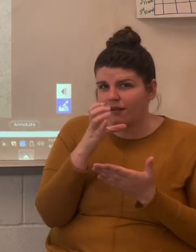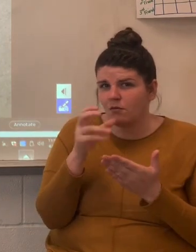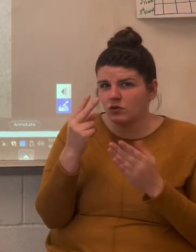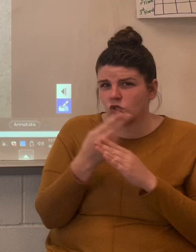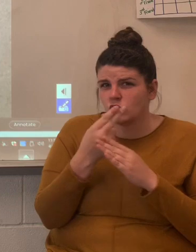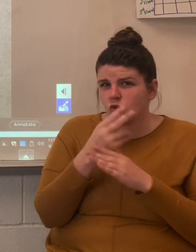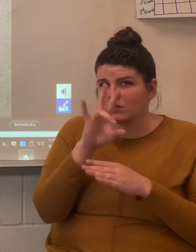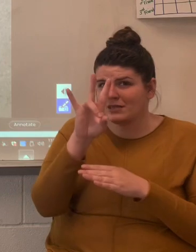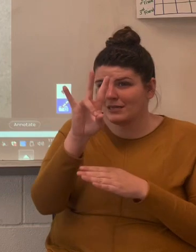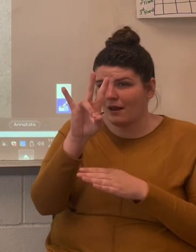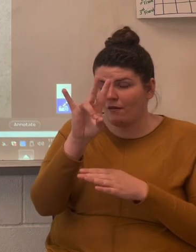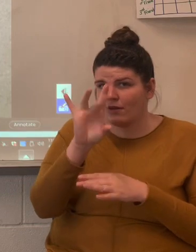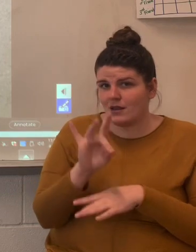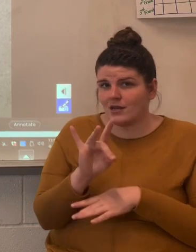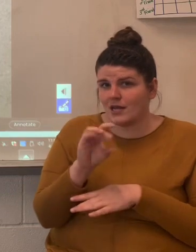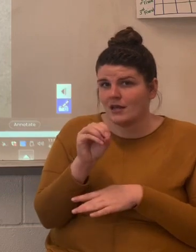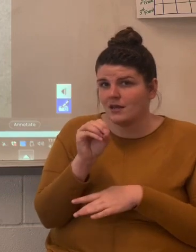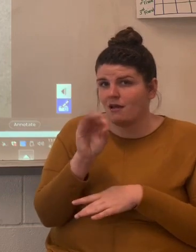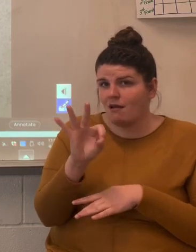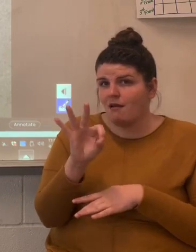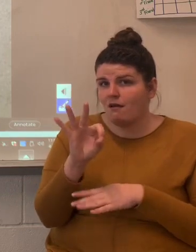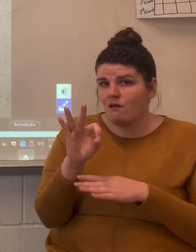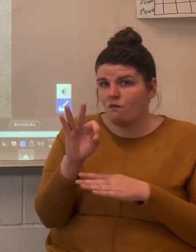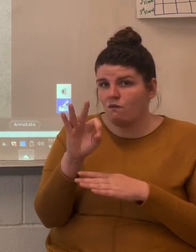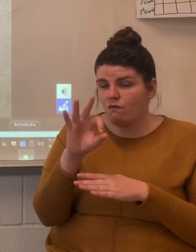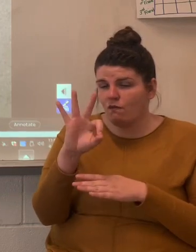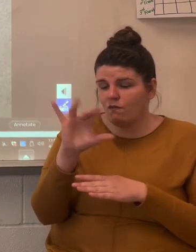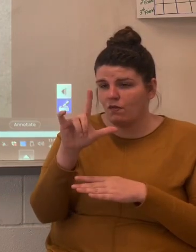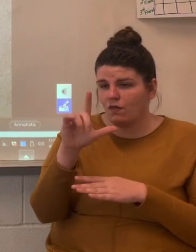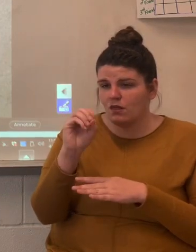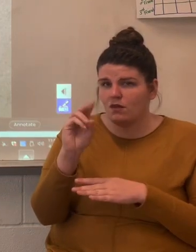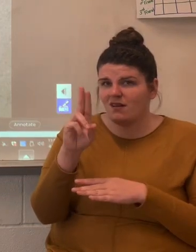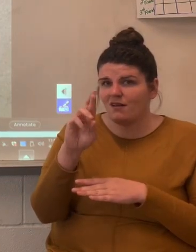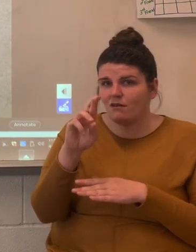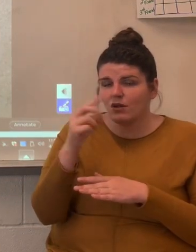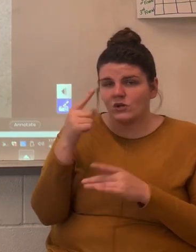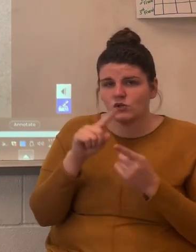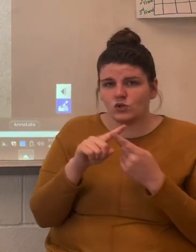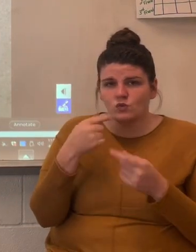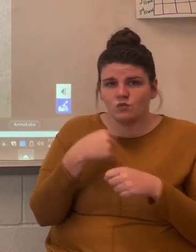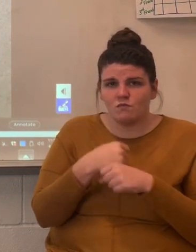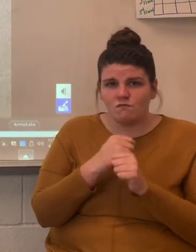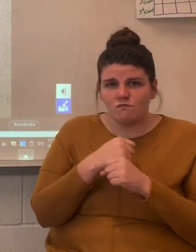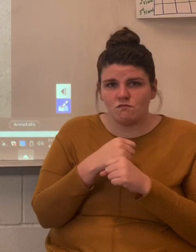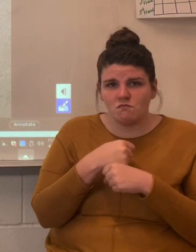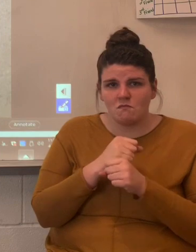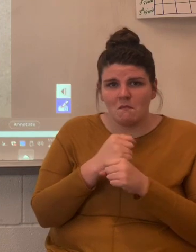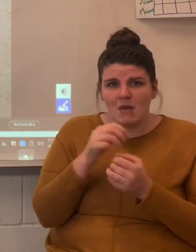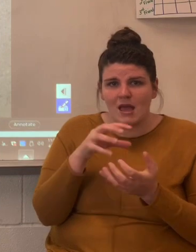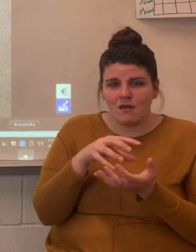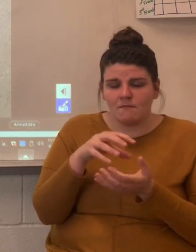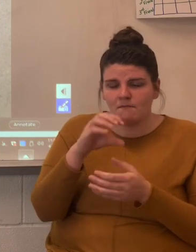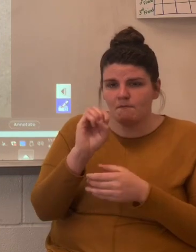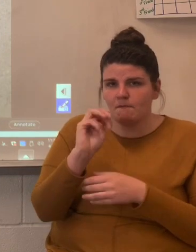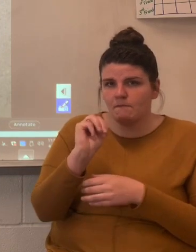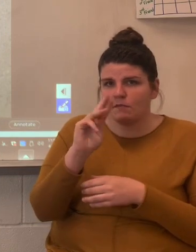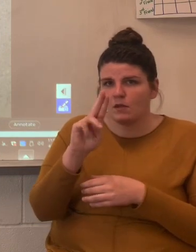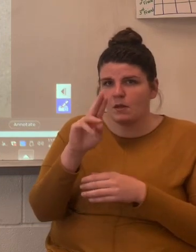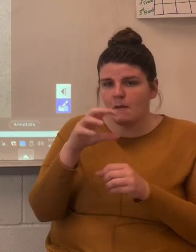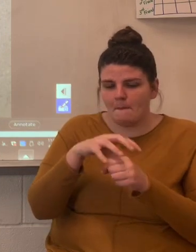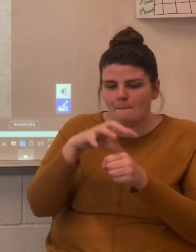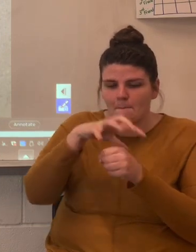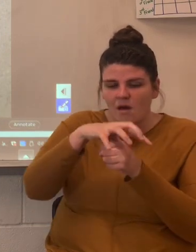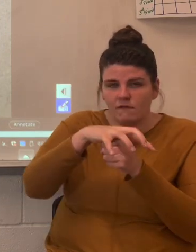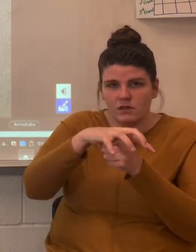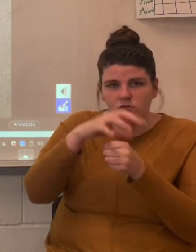7/8 of the flour to bake muffins for a bake sale. How much flour did Francisca use? Write an